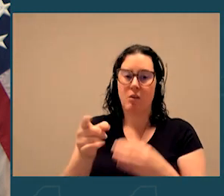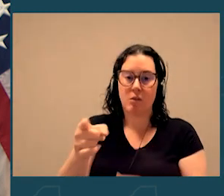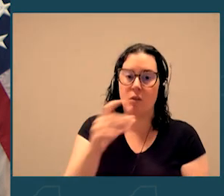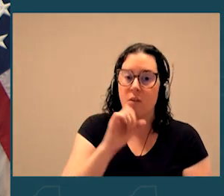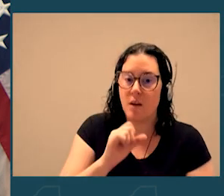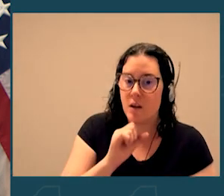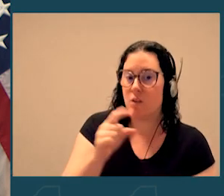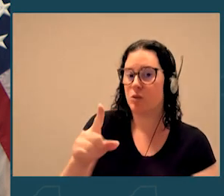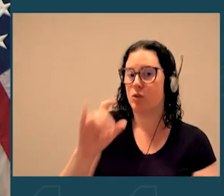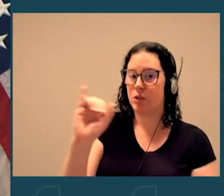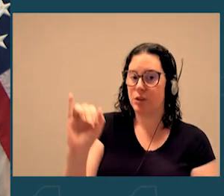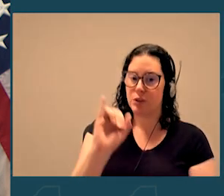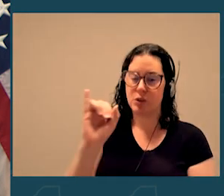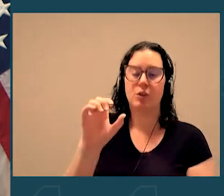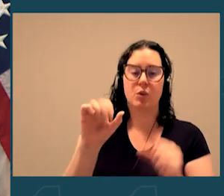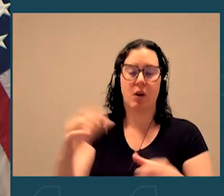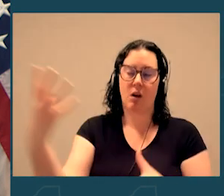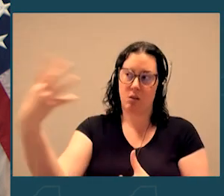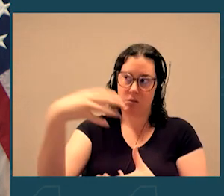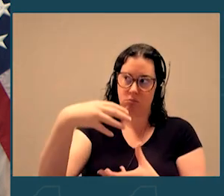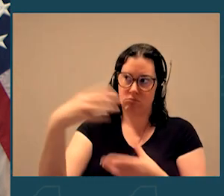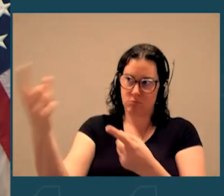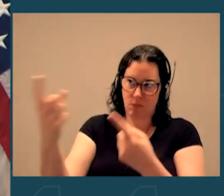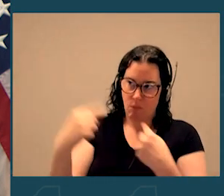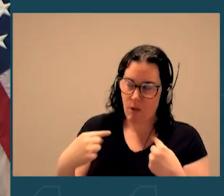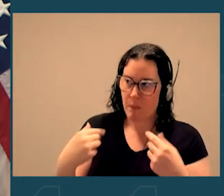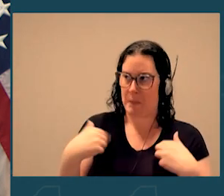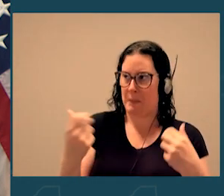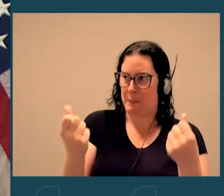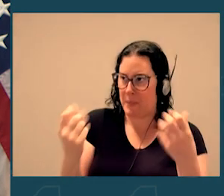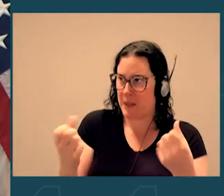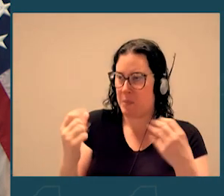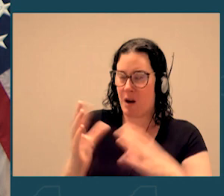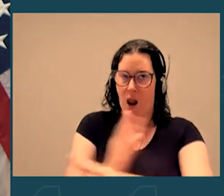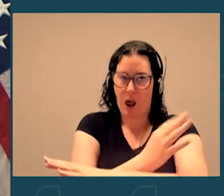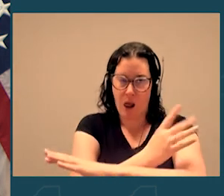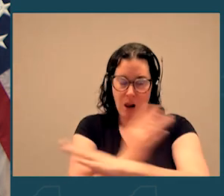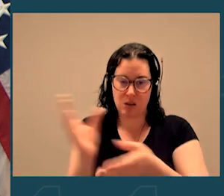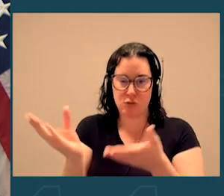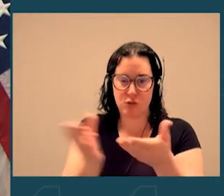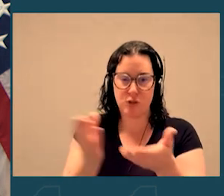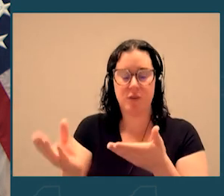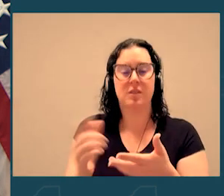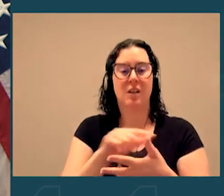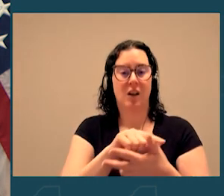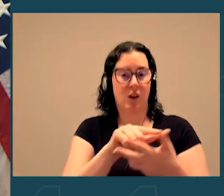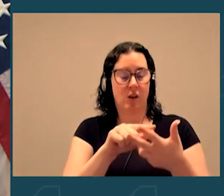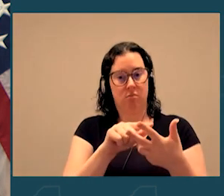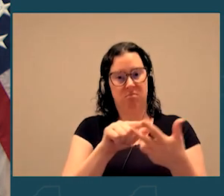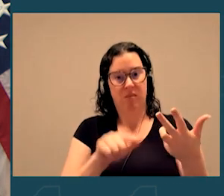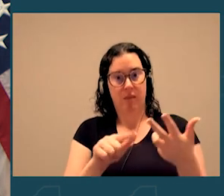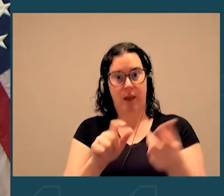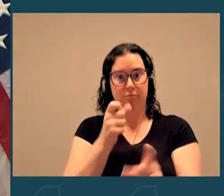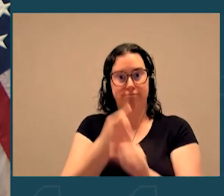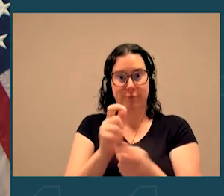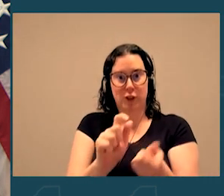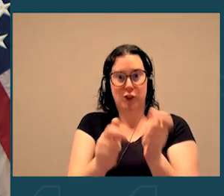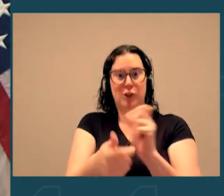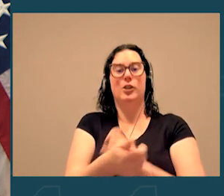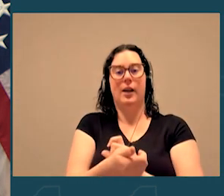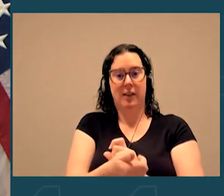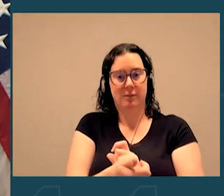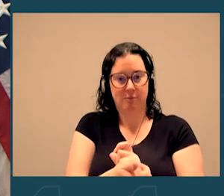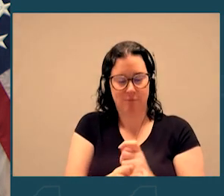whole comprehensive array of services. And these clinics are game changers, but guess what? 3 is not enough in Buffalo, 13 is not